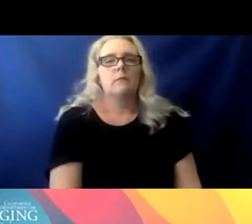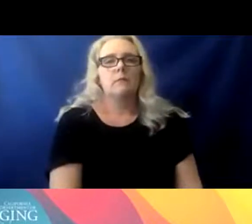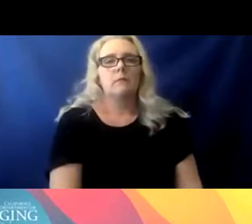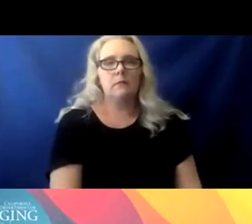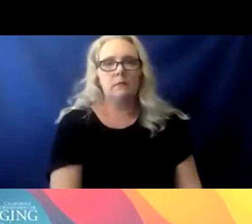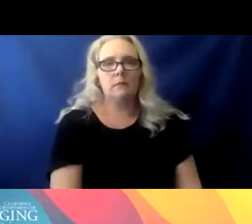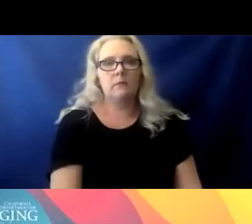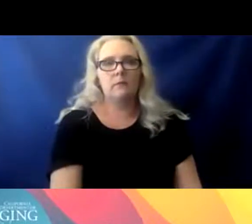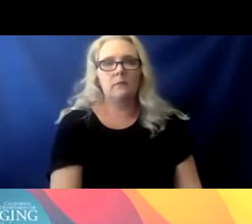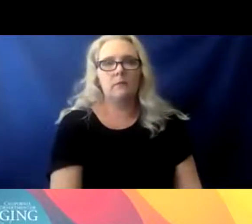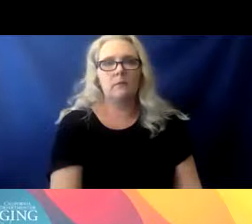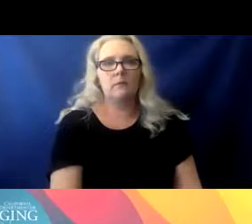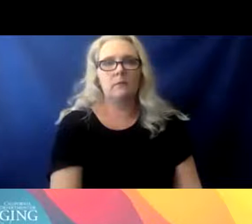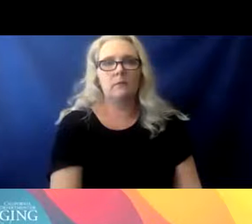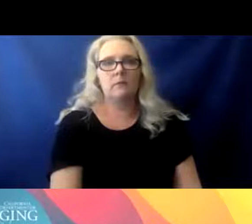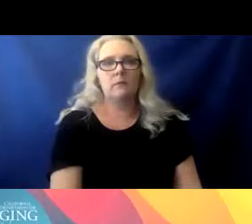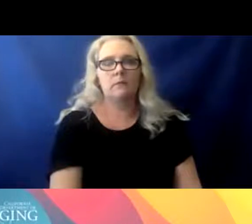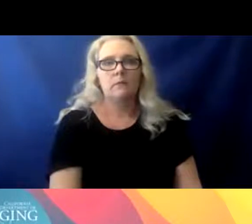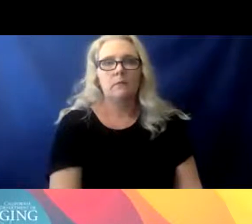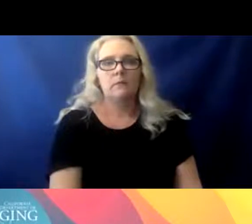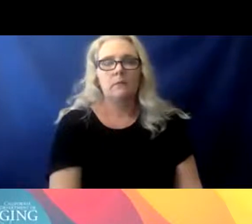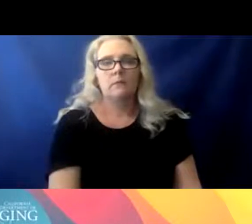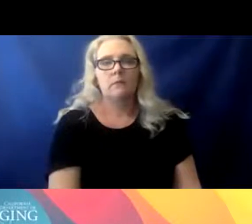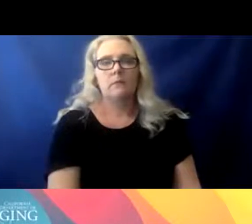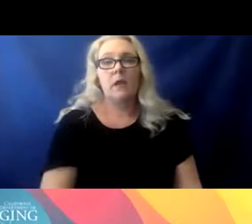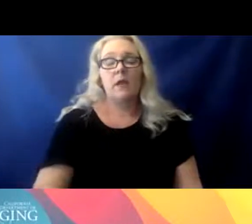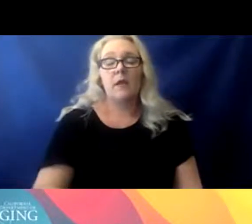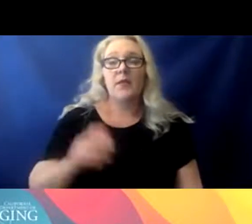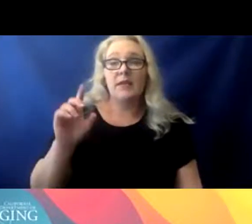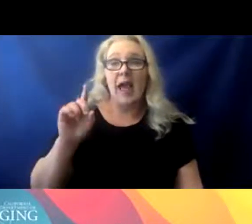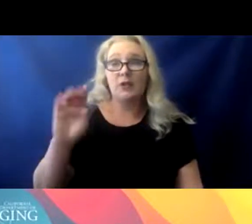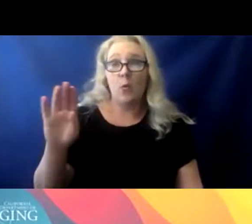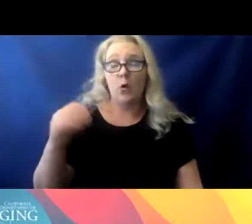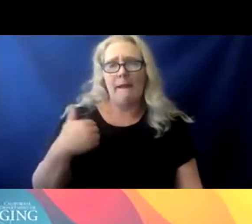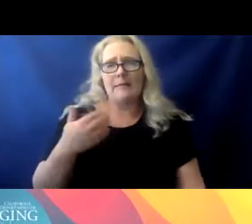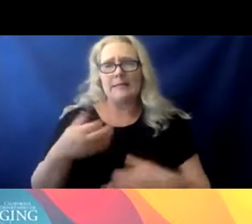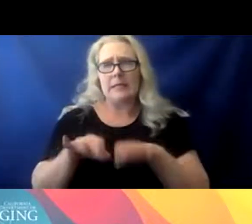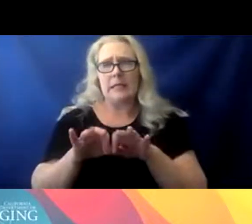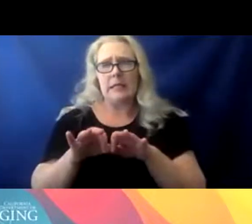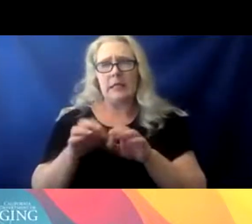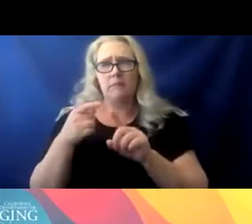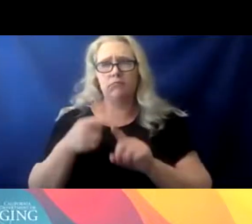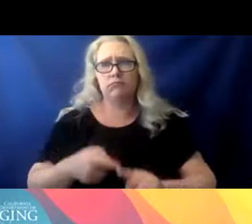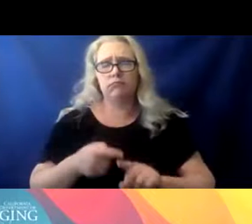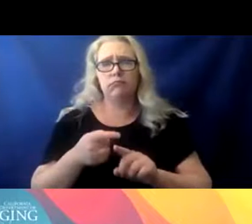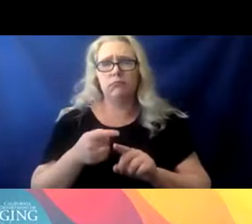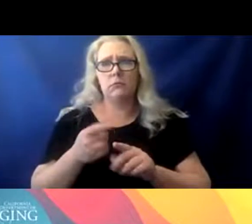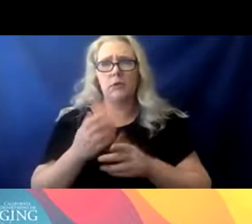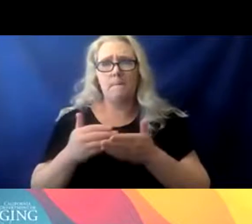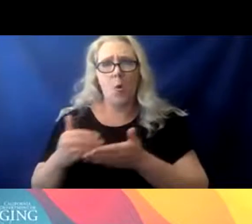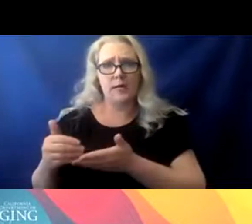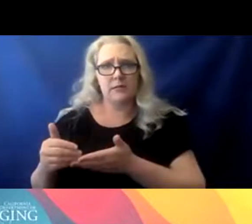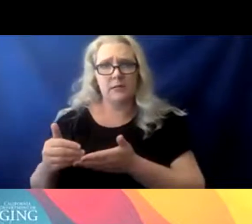components that I want to make sure everybody's aware of in the dashboard itself is, of course, the landing page,